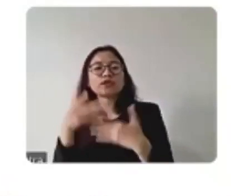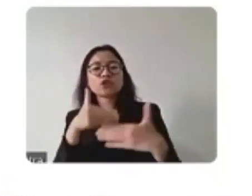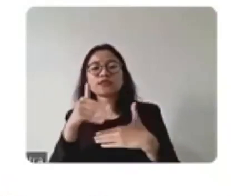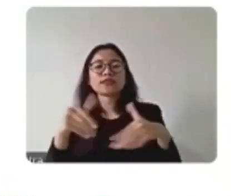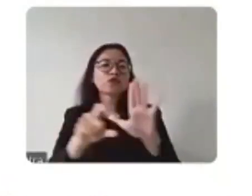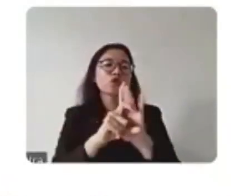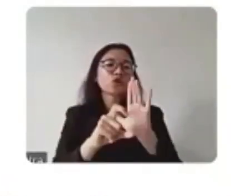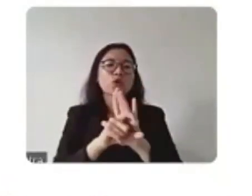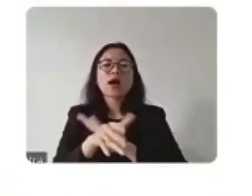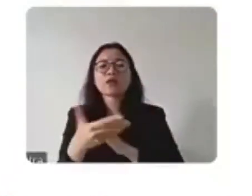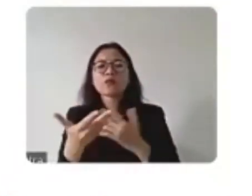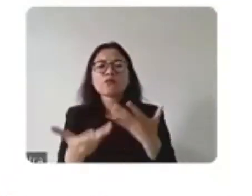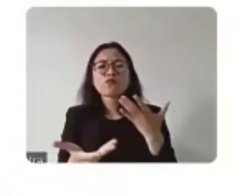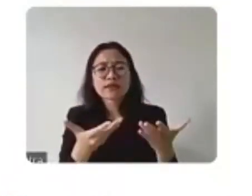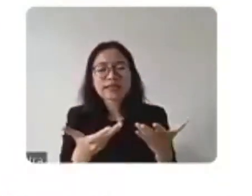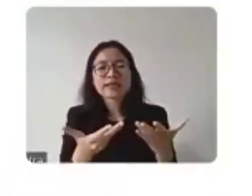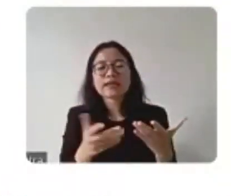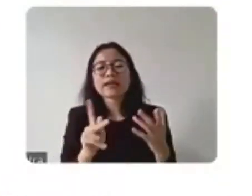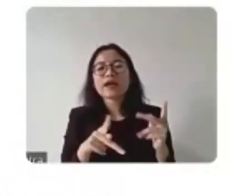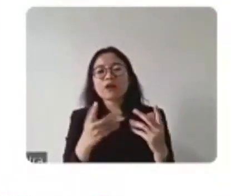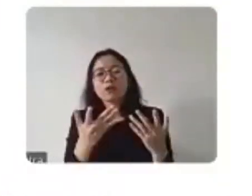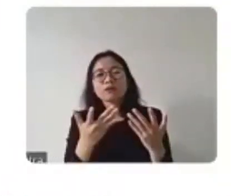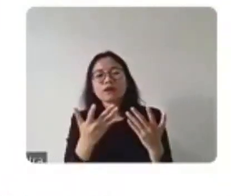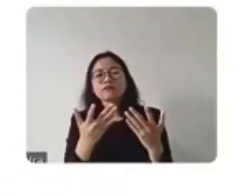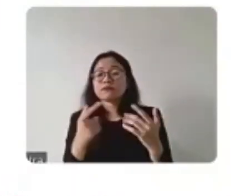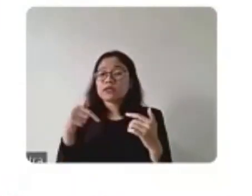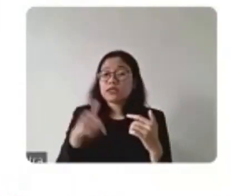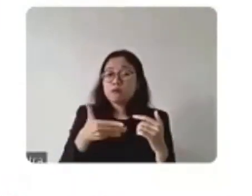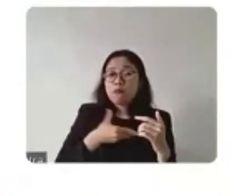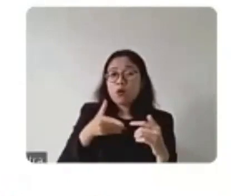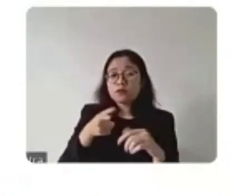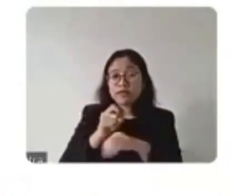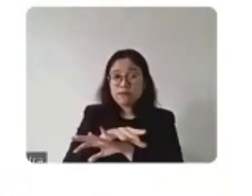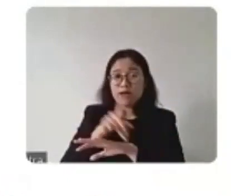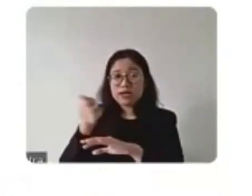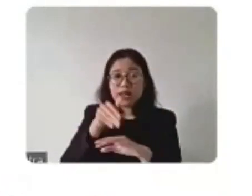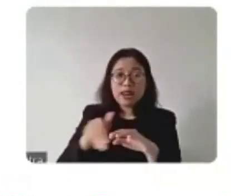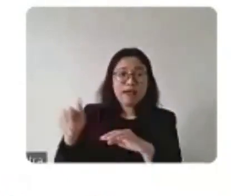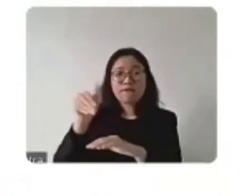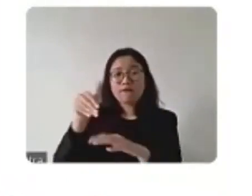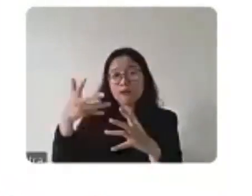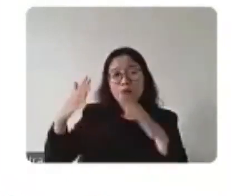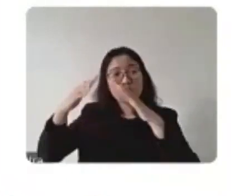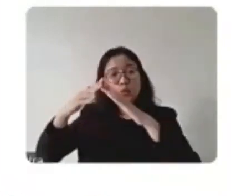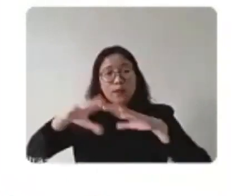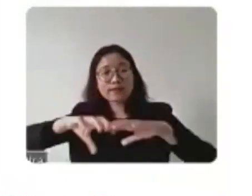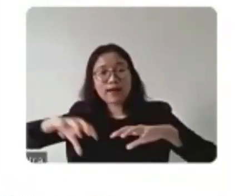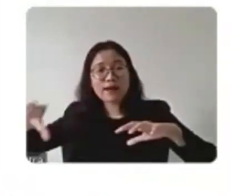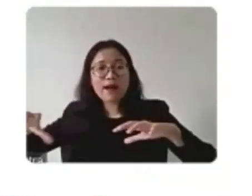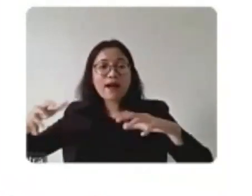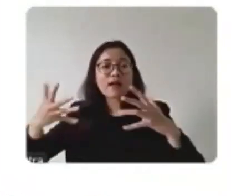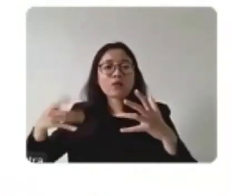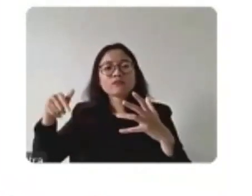people also have access to clean and affordable industry. So I think for all of these, for all of the leading sources of